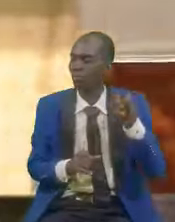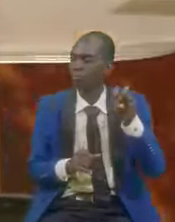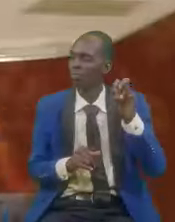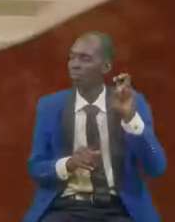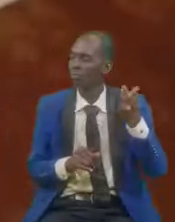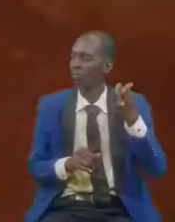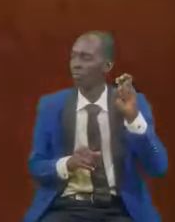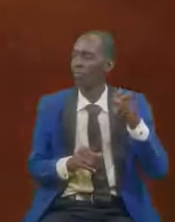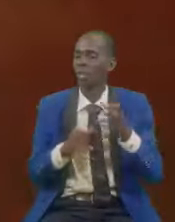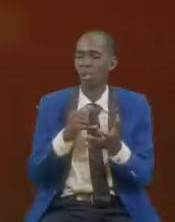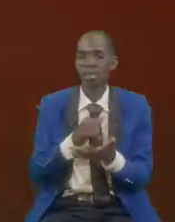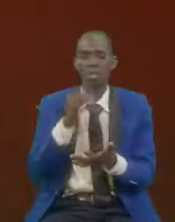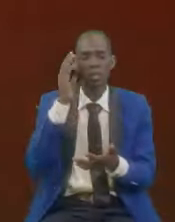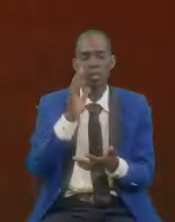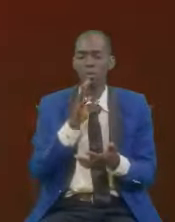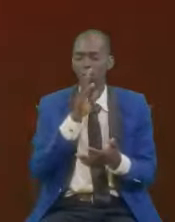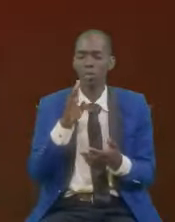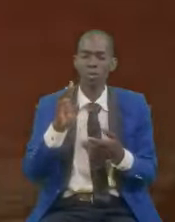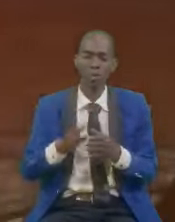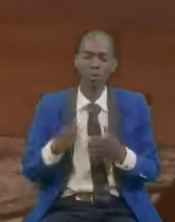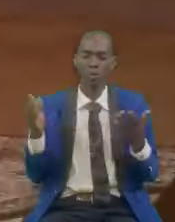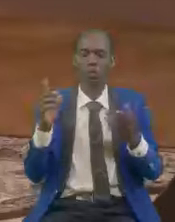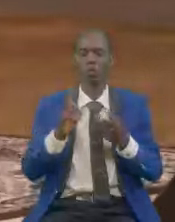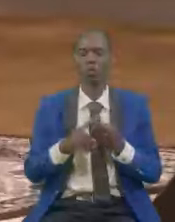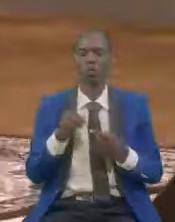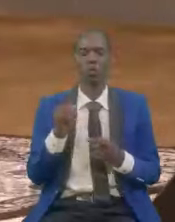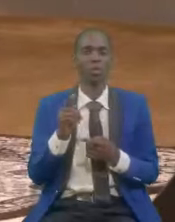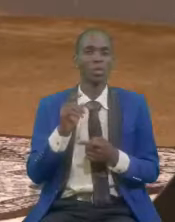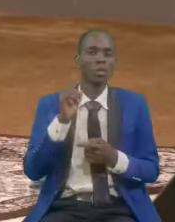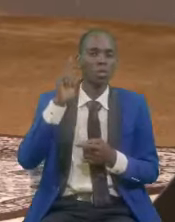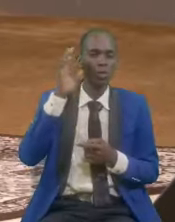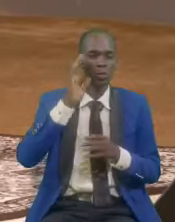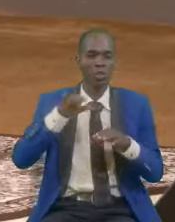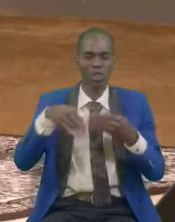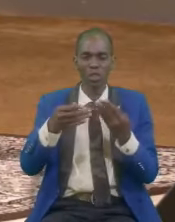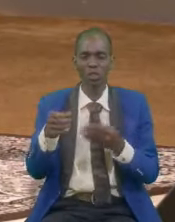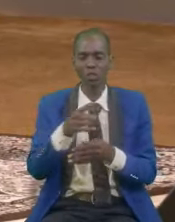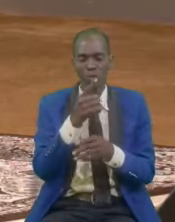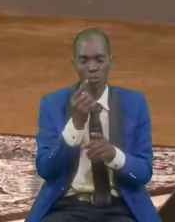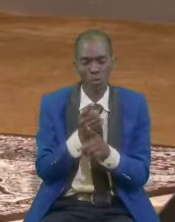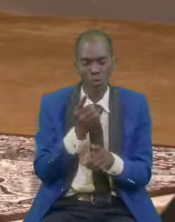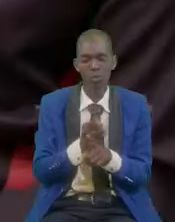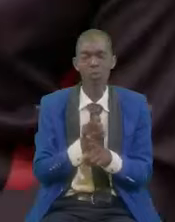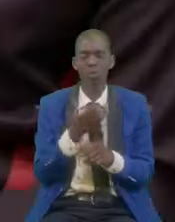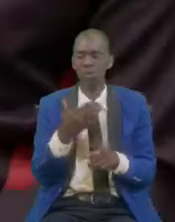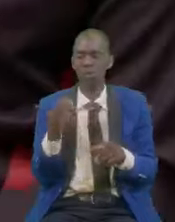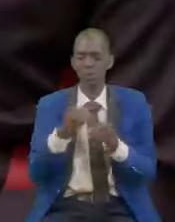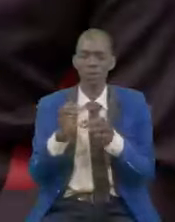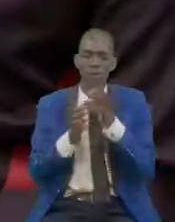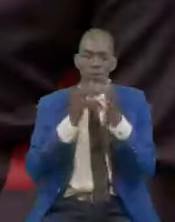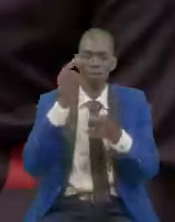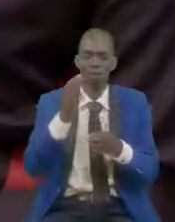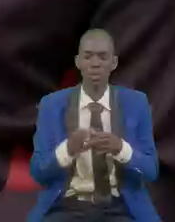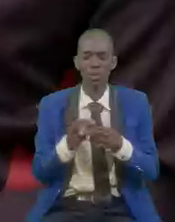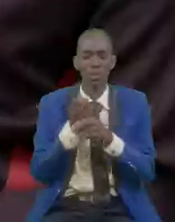be opened unto him. He'll give you the appropriate gifts in Jesus' name.